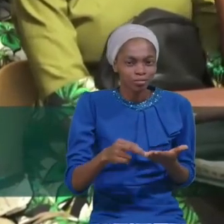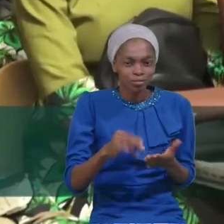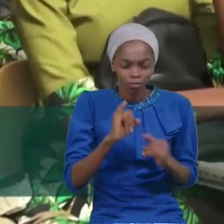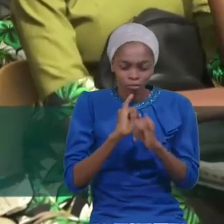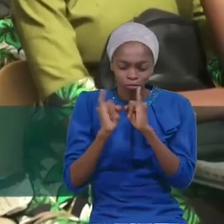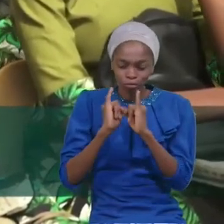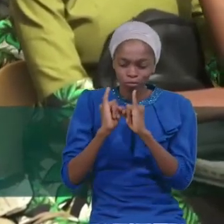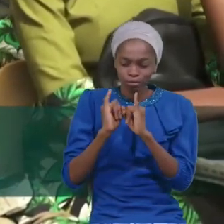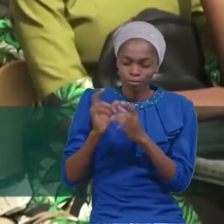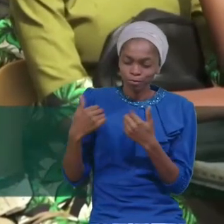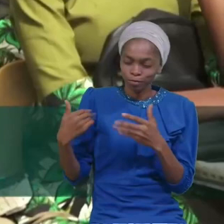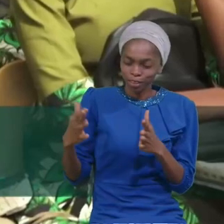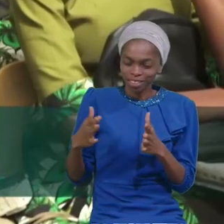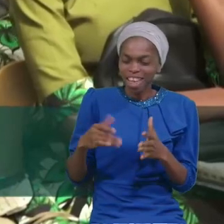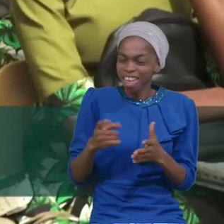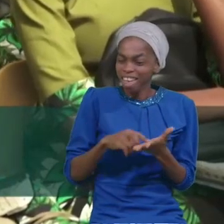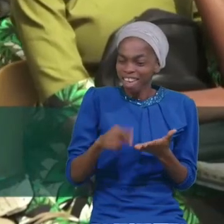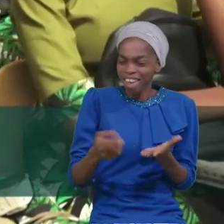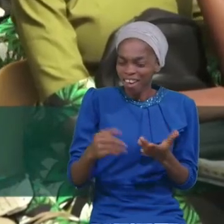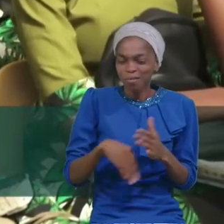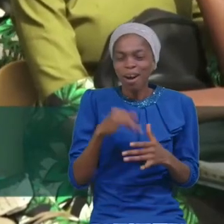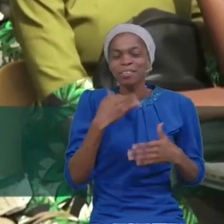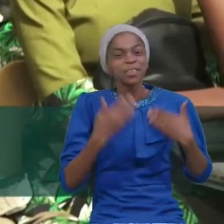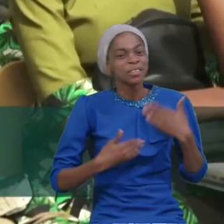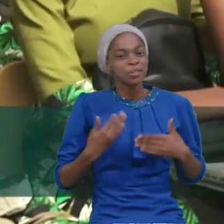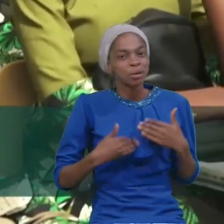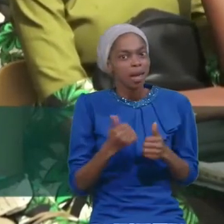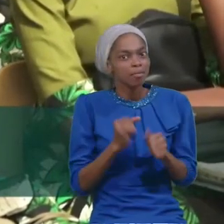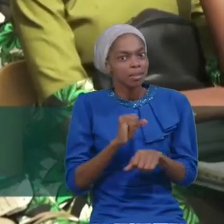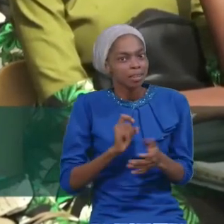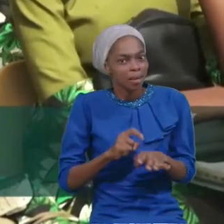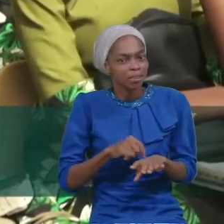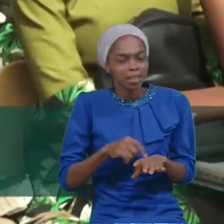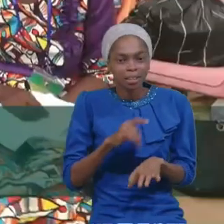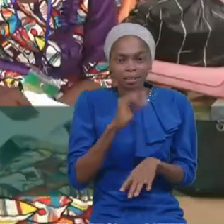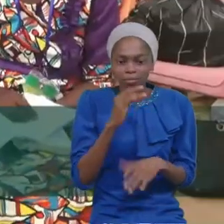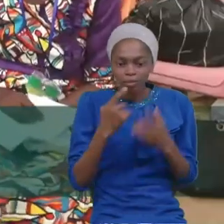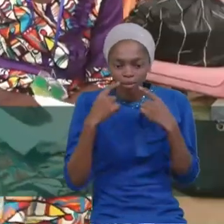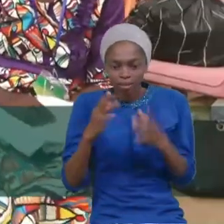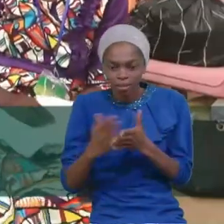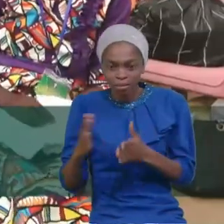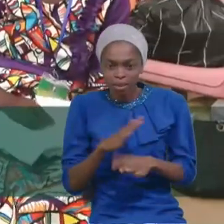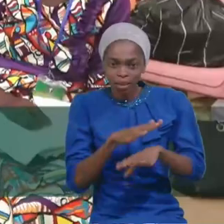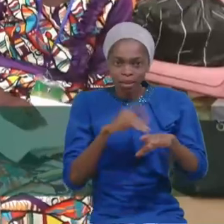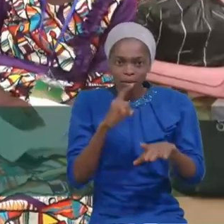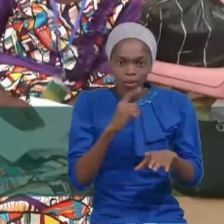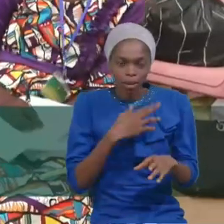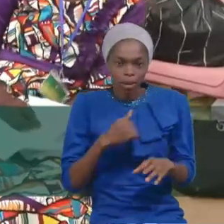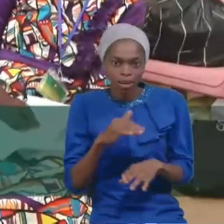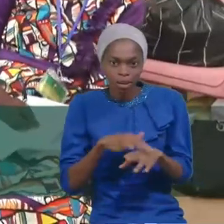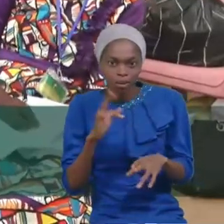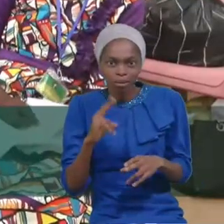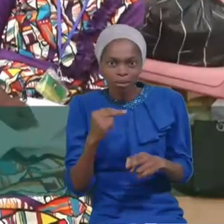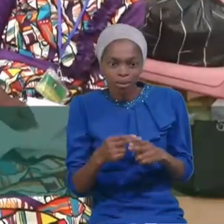call you and they measure you against the standard, they say, what's your name? From where are you? Who are your